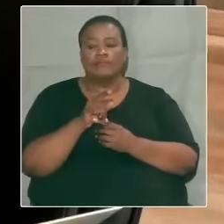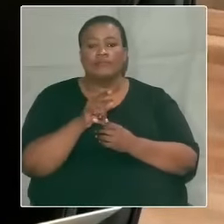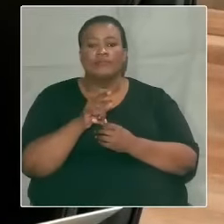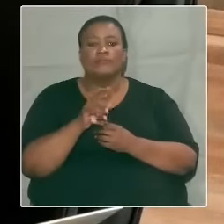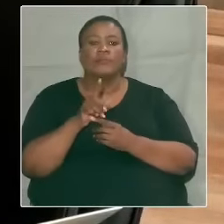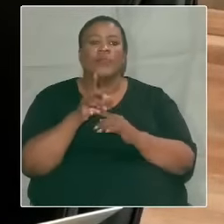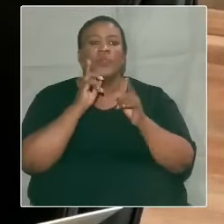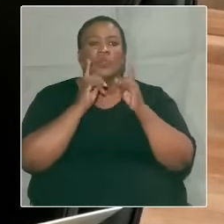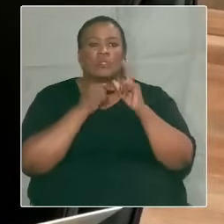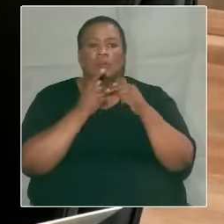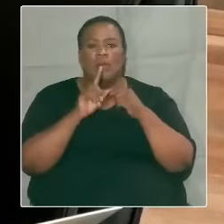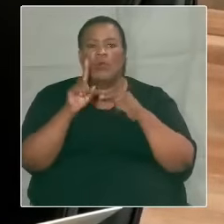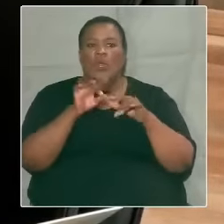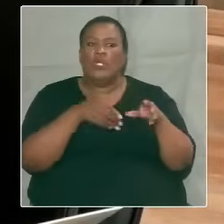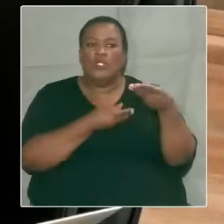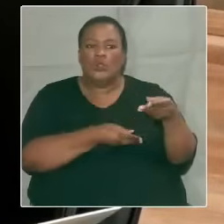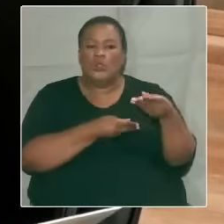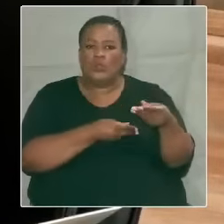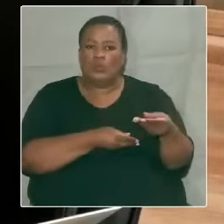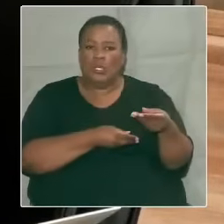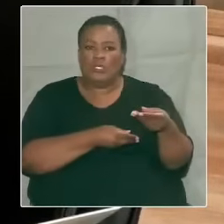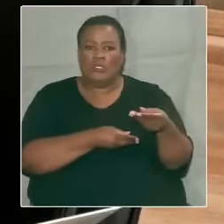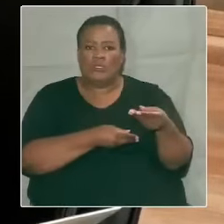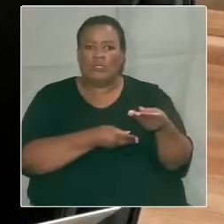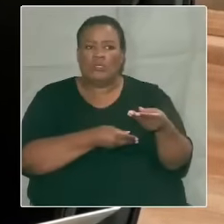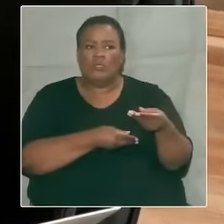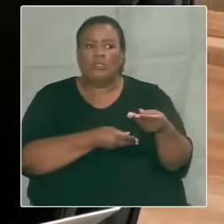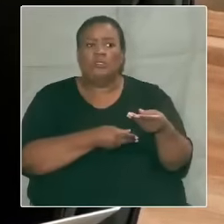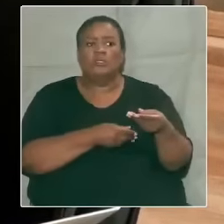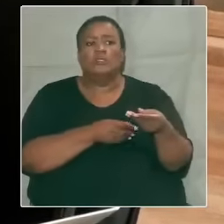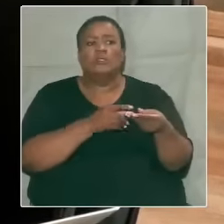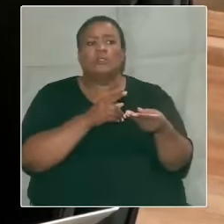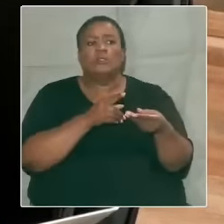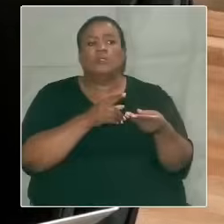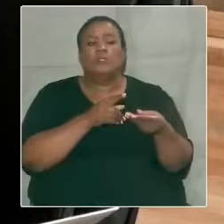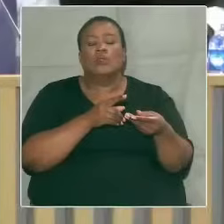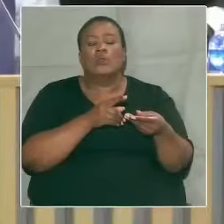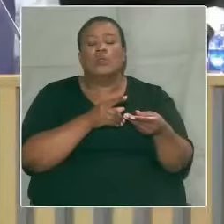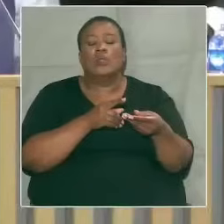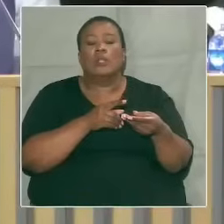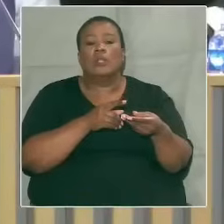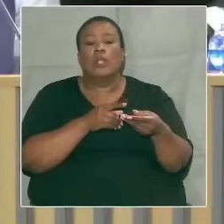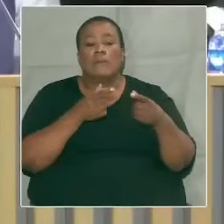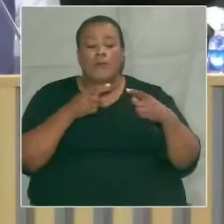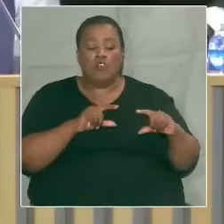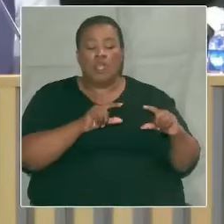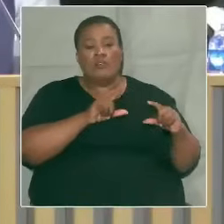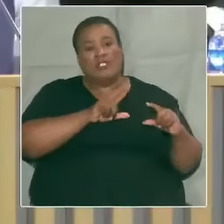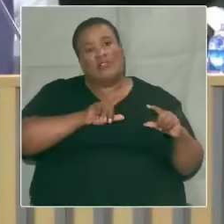the document that you seek to reference in paragraph 79.